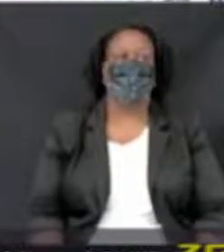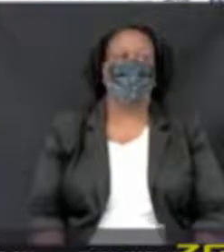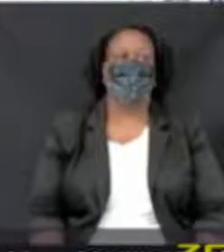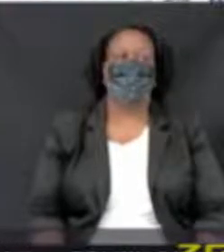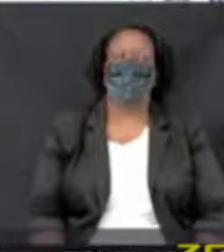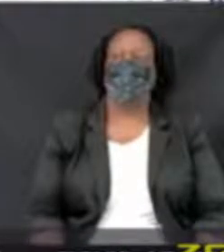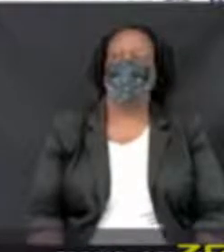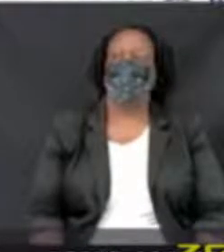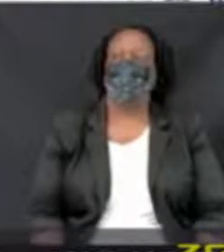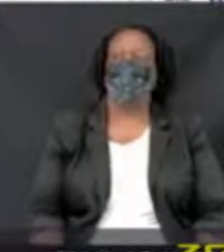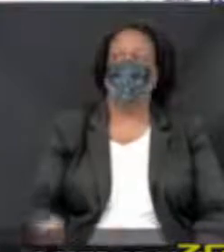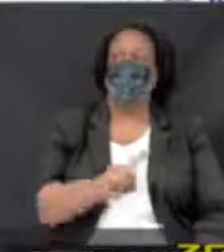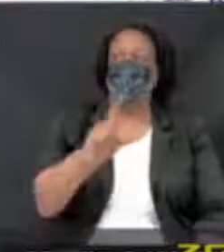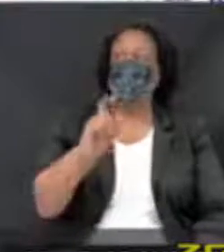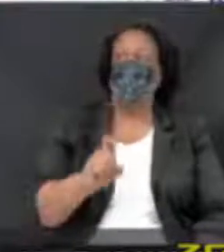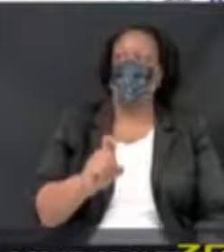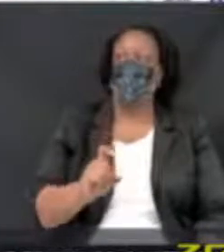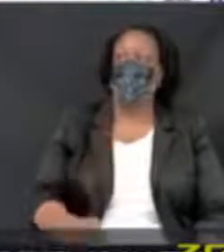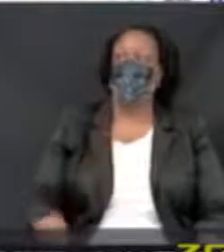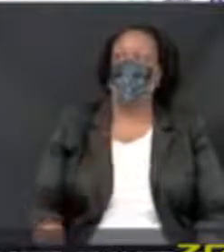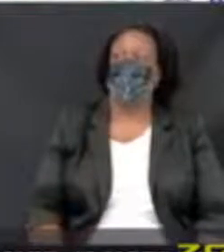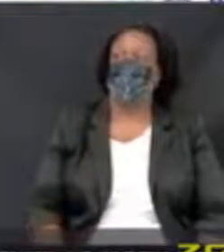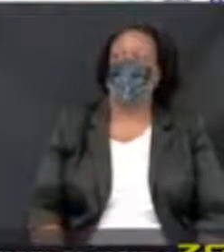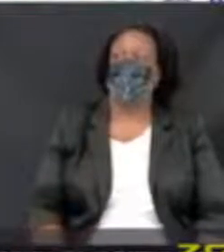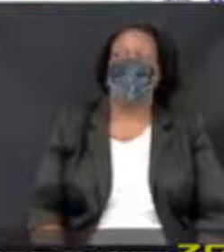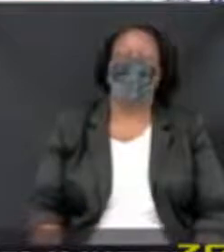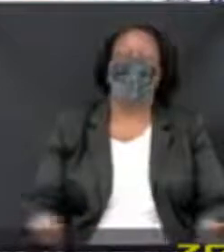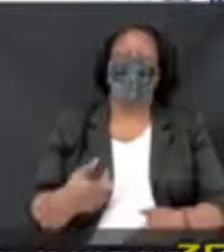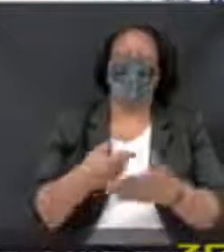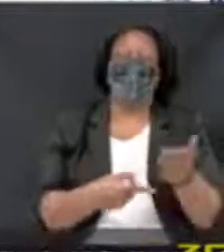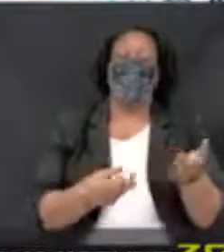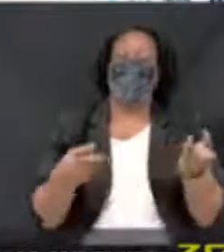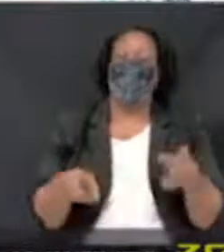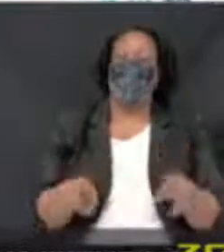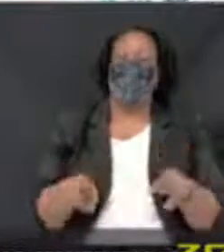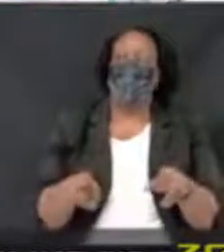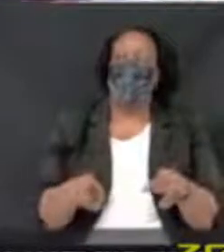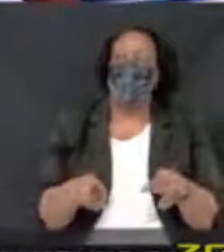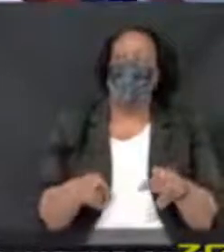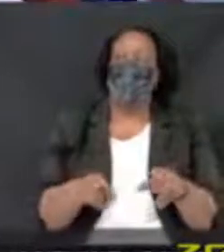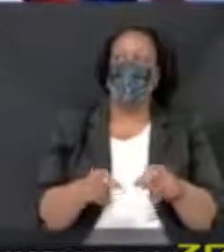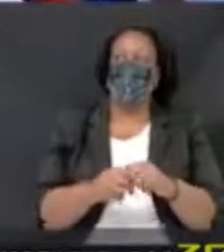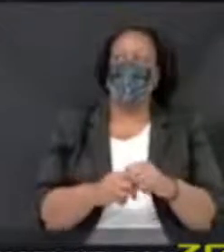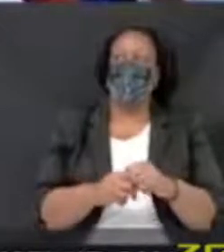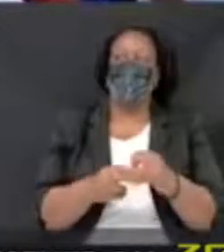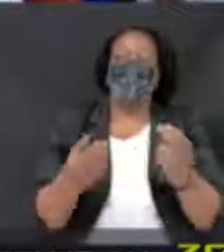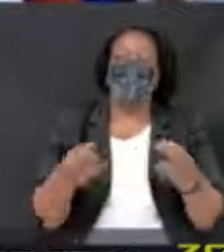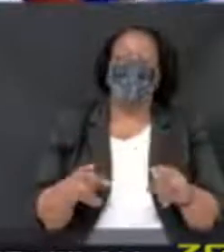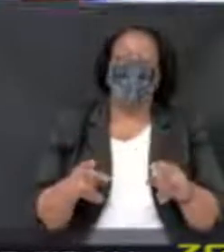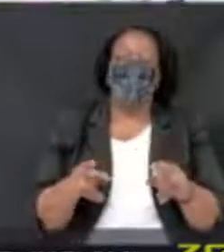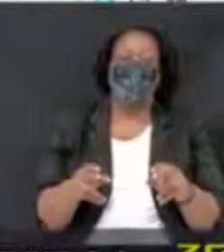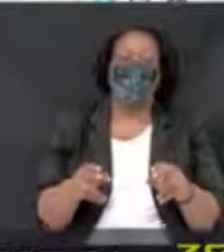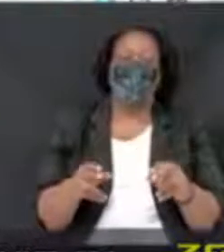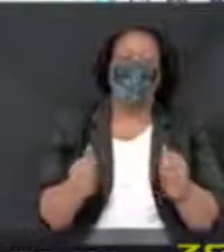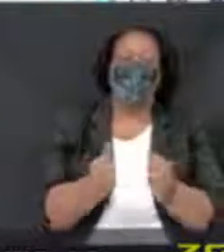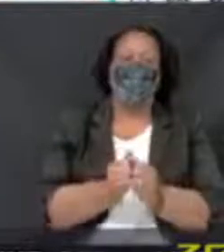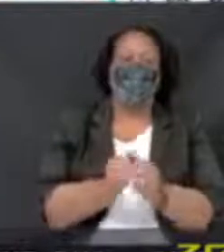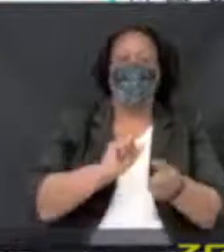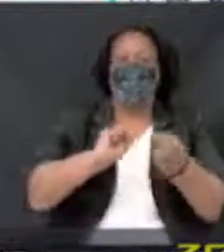What's the situation on competitive sports now that we are almost at 80%?